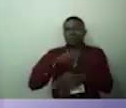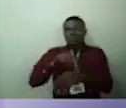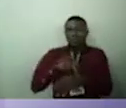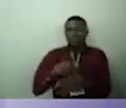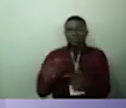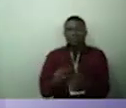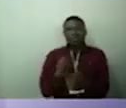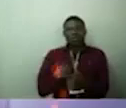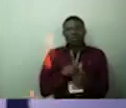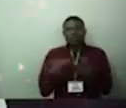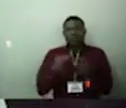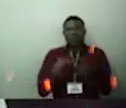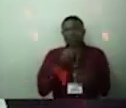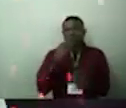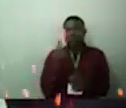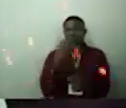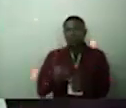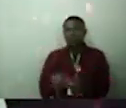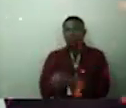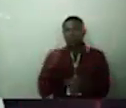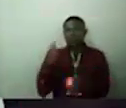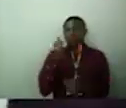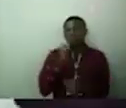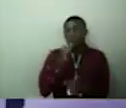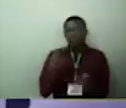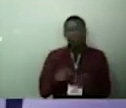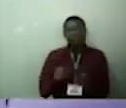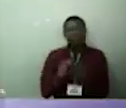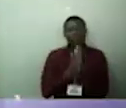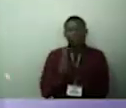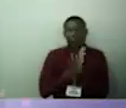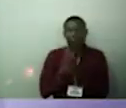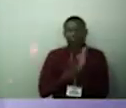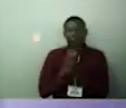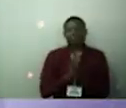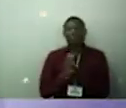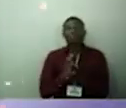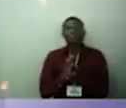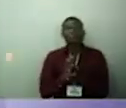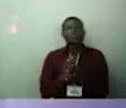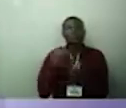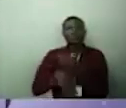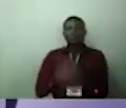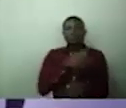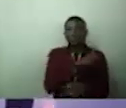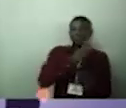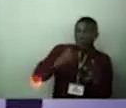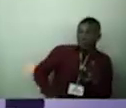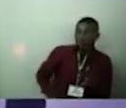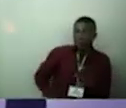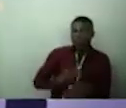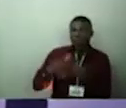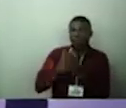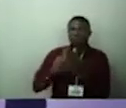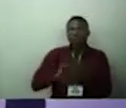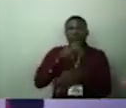to control the nation. Not only that, she is also interested in the kings of the